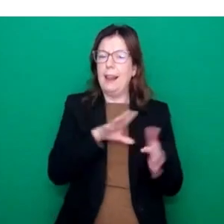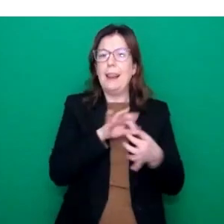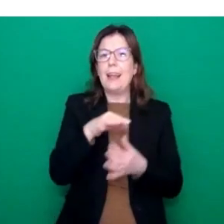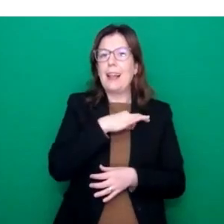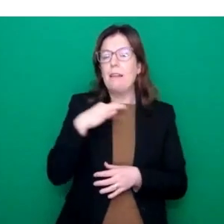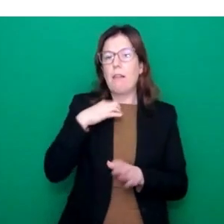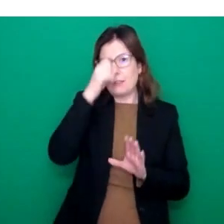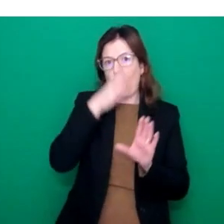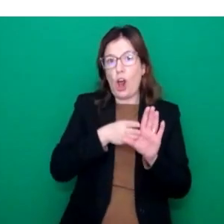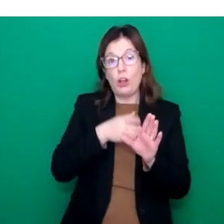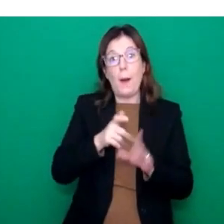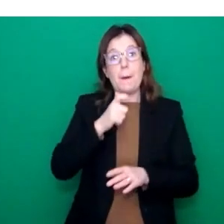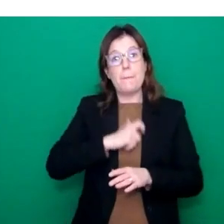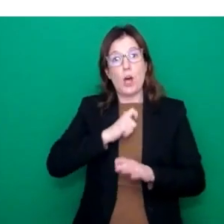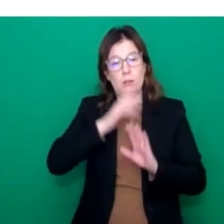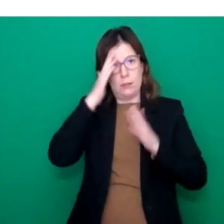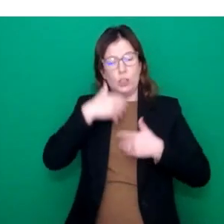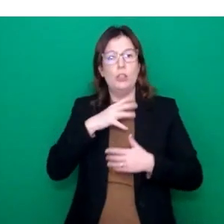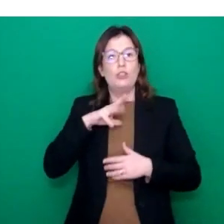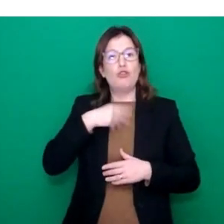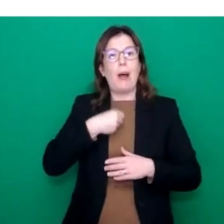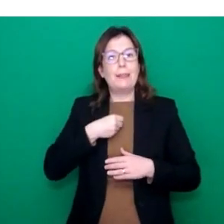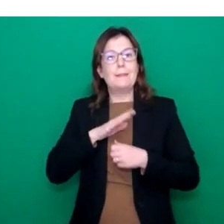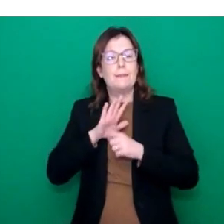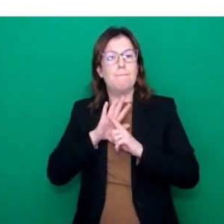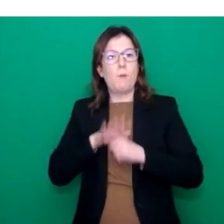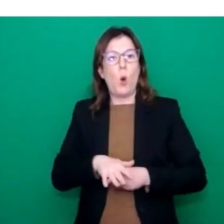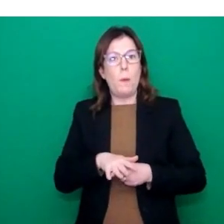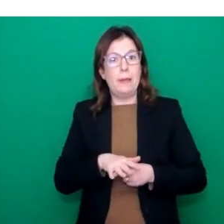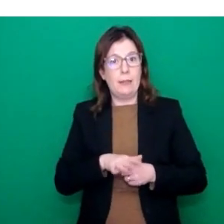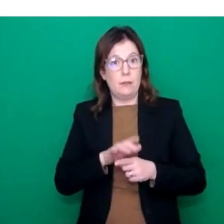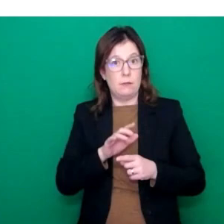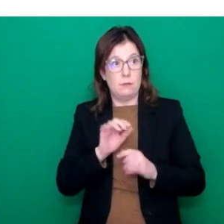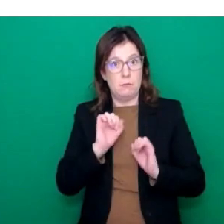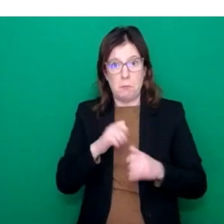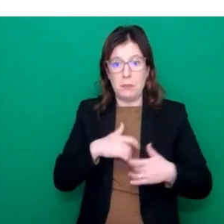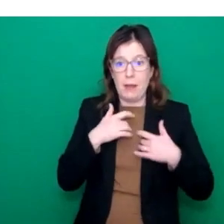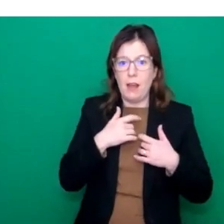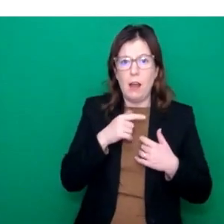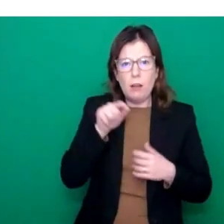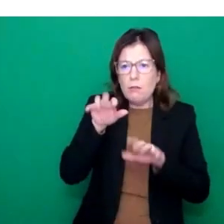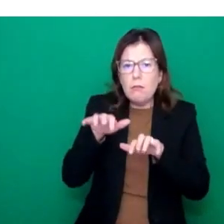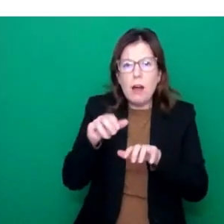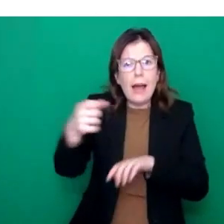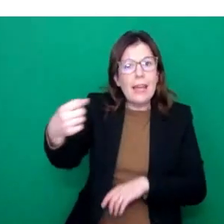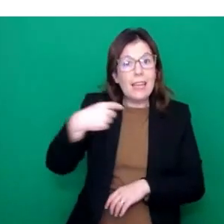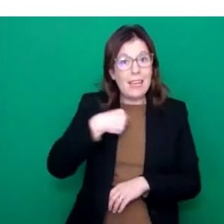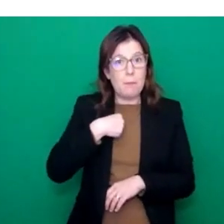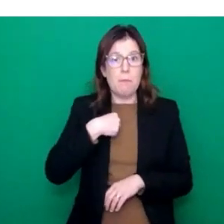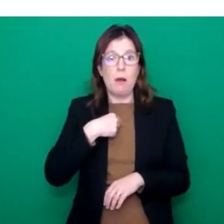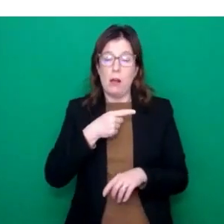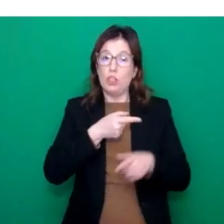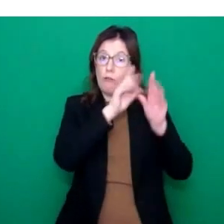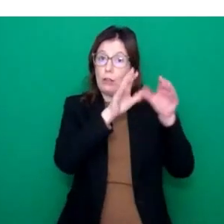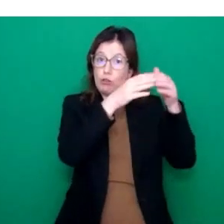the person experienced transphobic kind of responses from courses. If I could ask that person to email me, then I can share that with the directors group